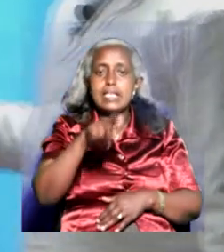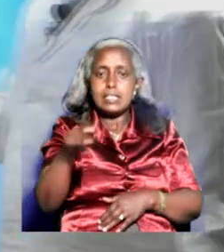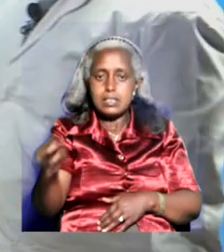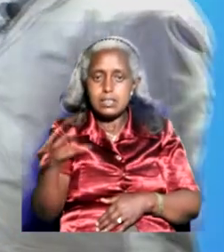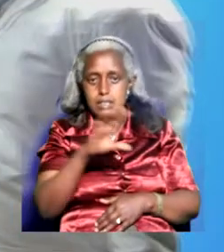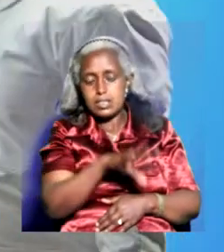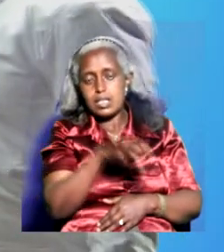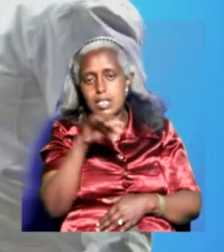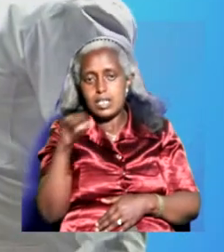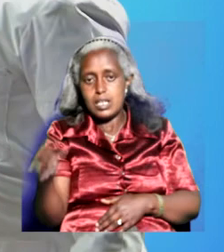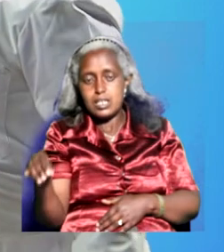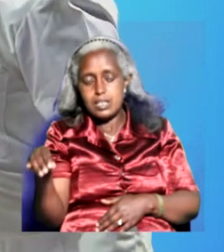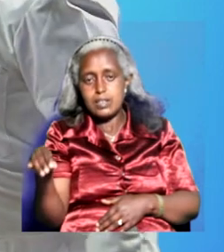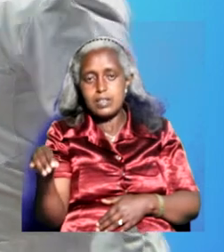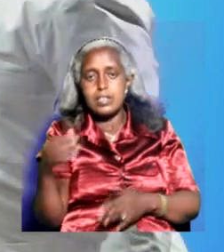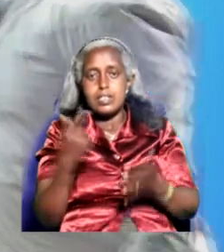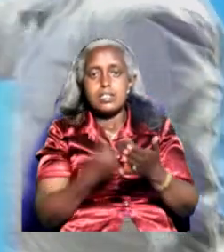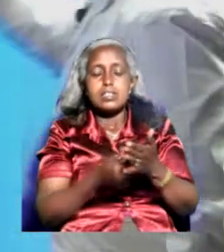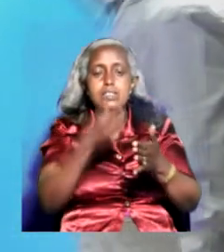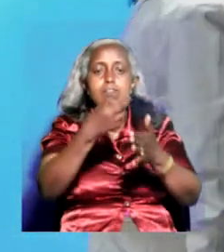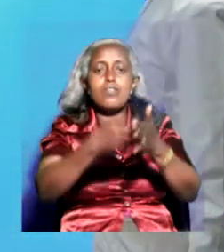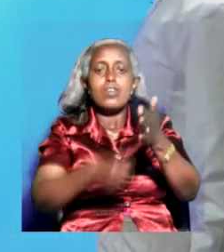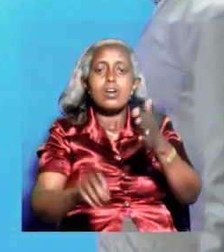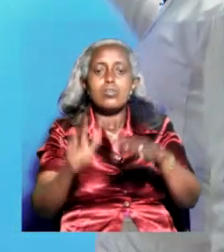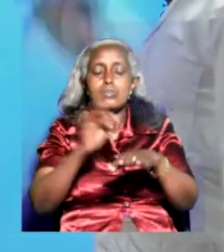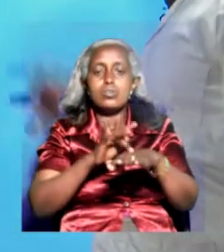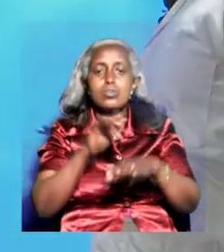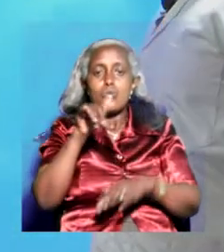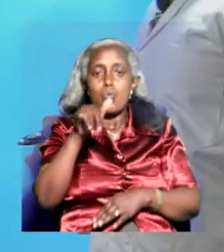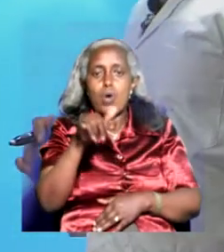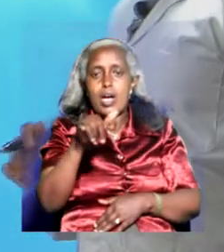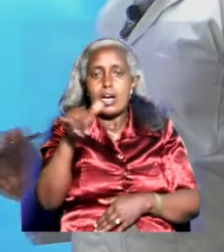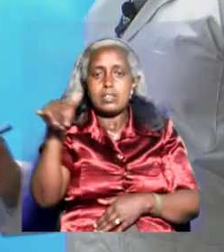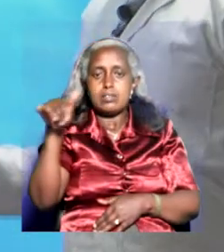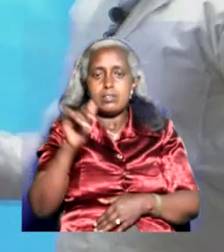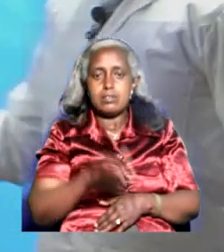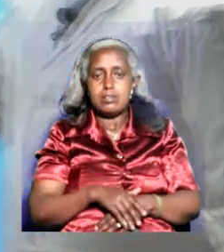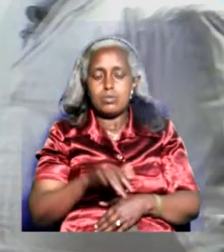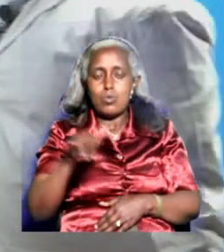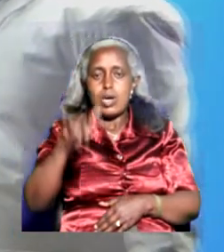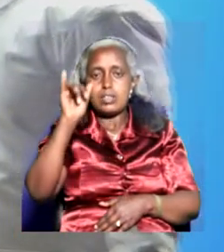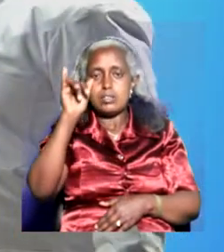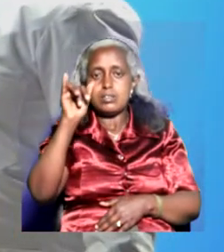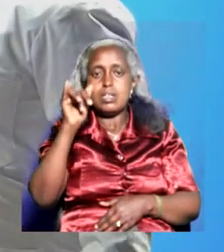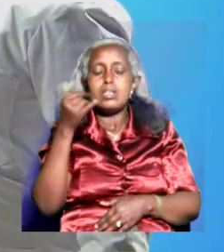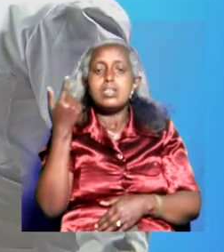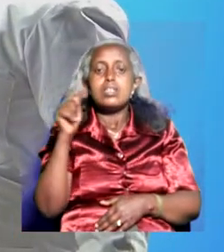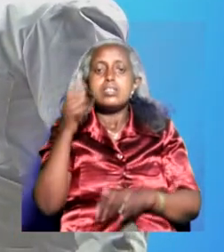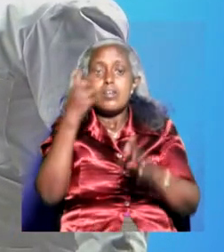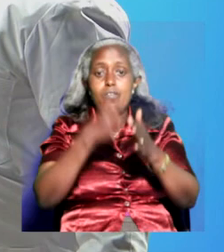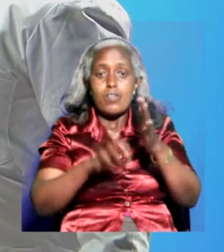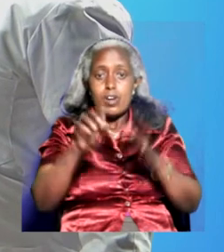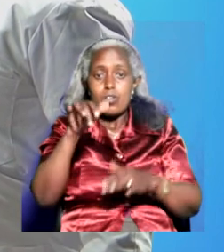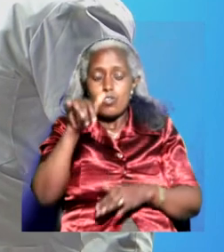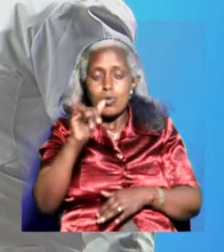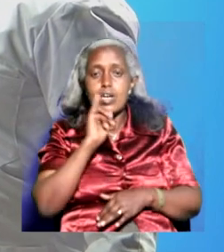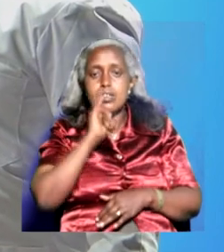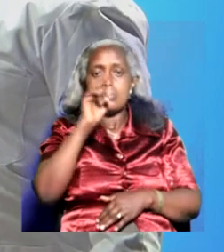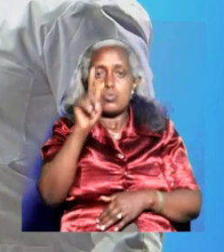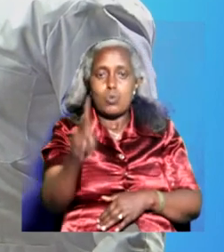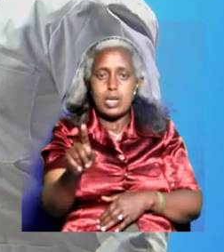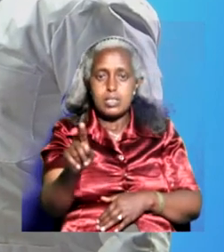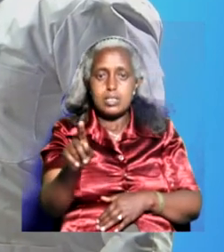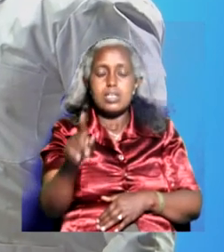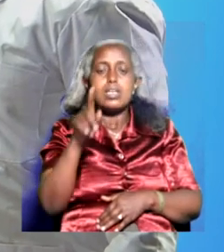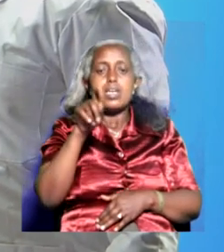and these values on y-axis. When the value of y is 1, the